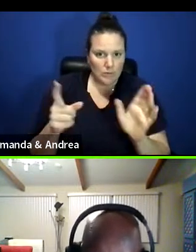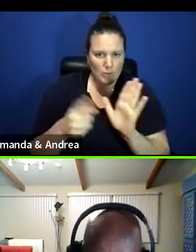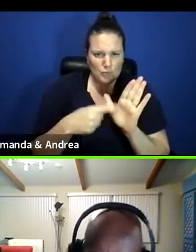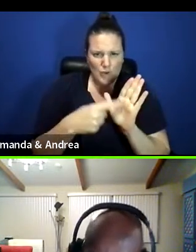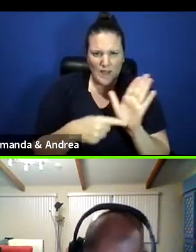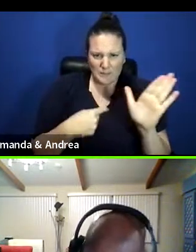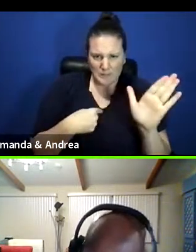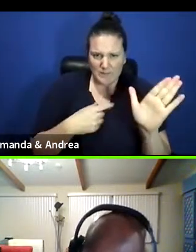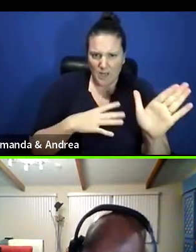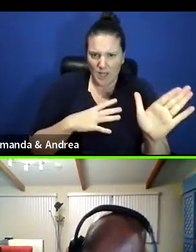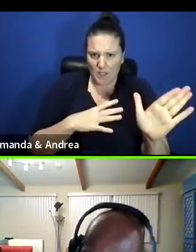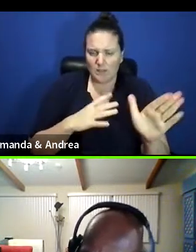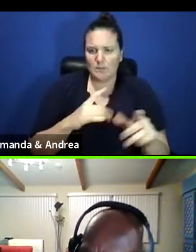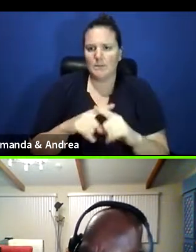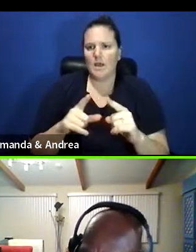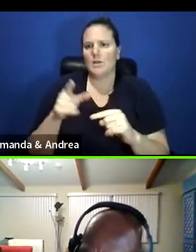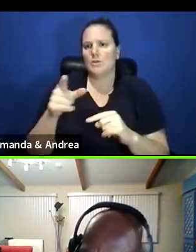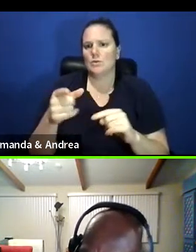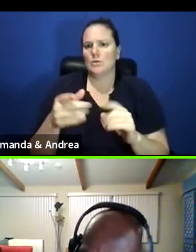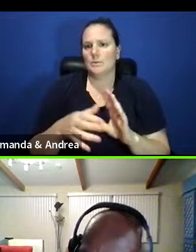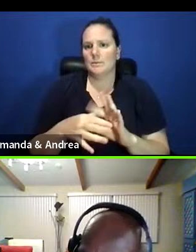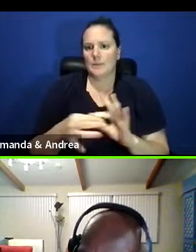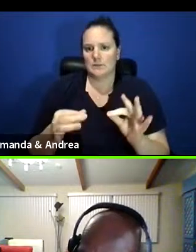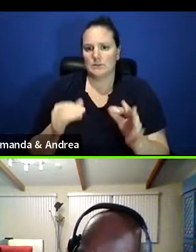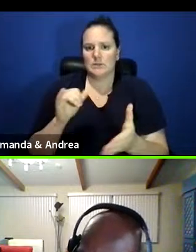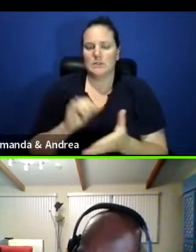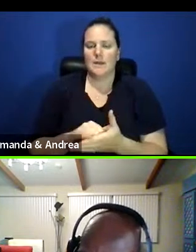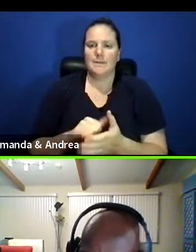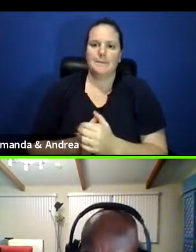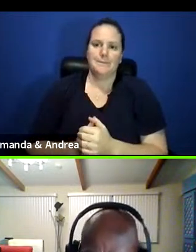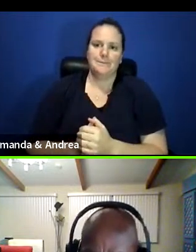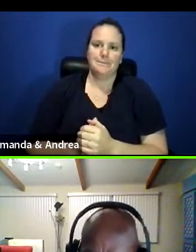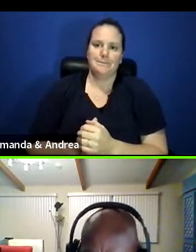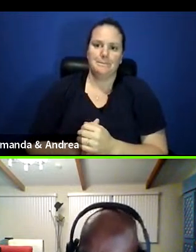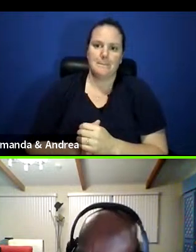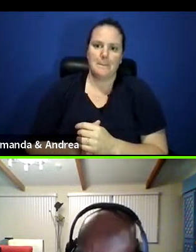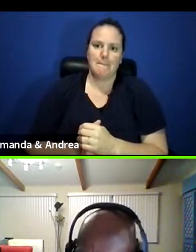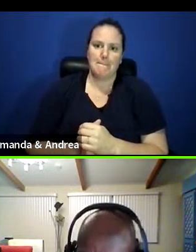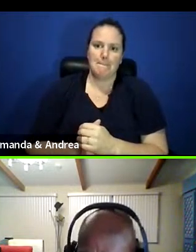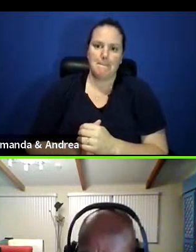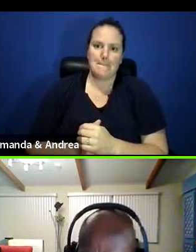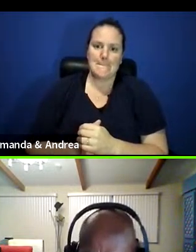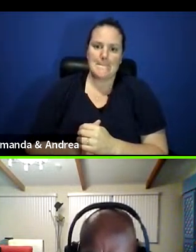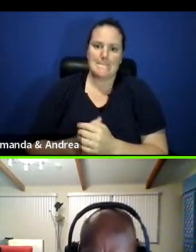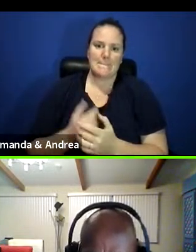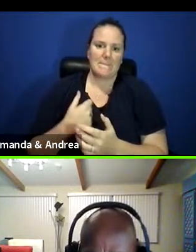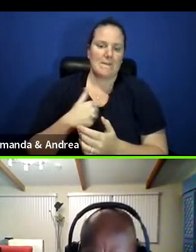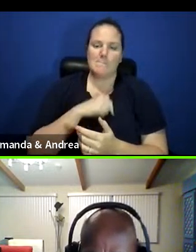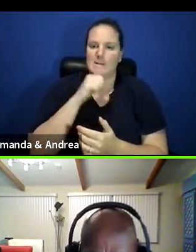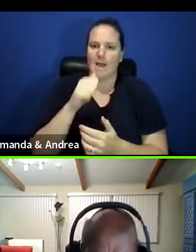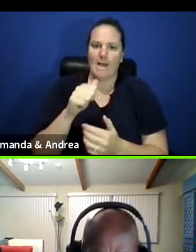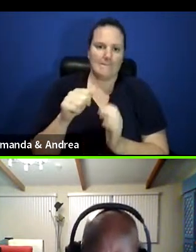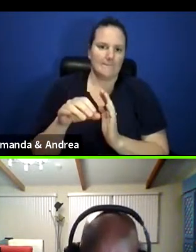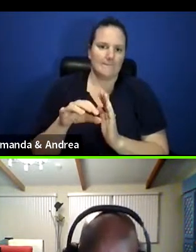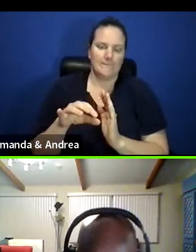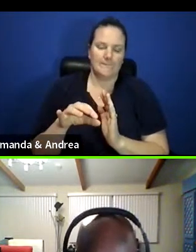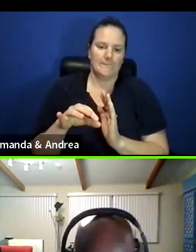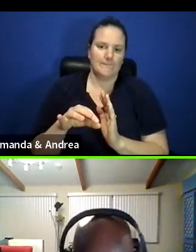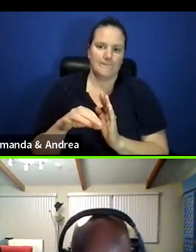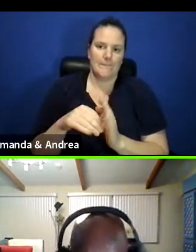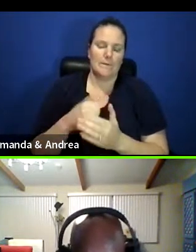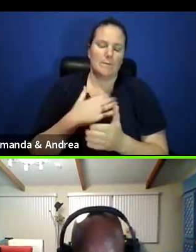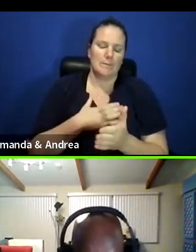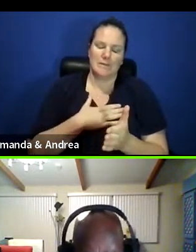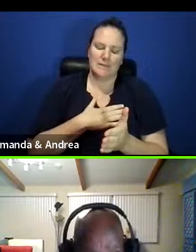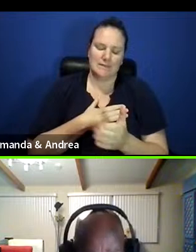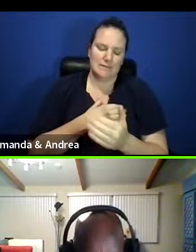me. But you mentioned that you said, we didn't find it that, please,